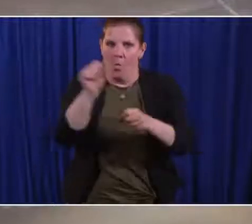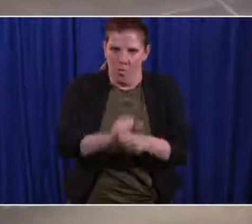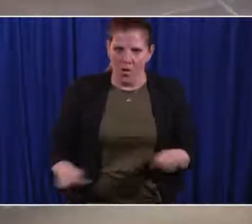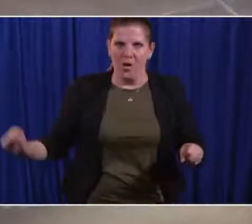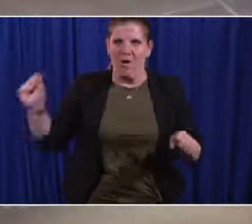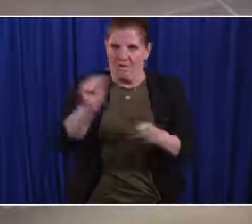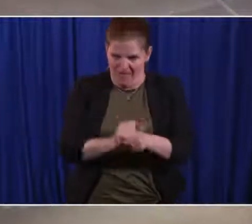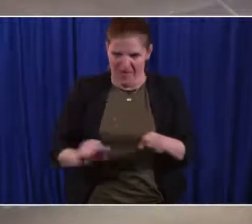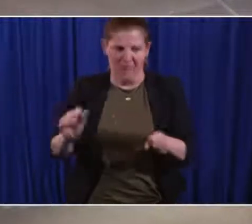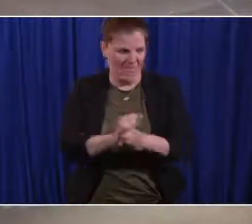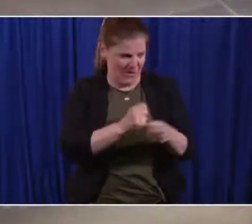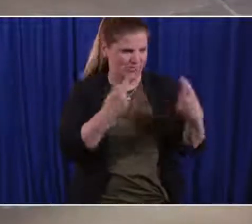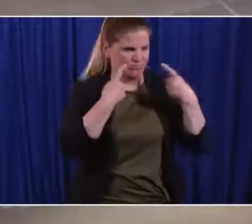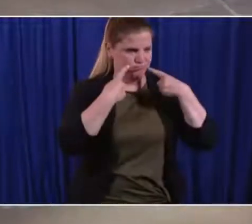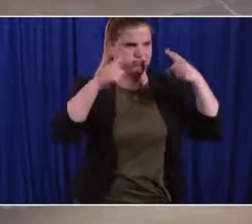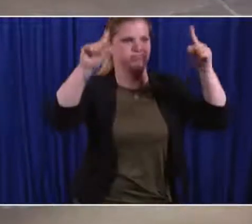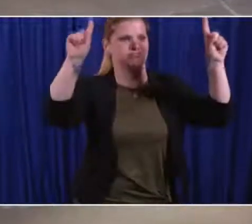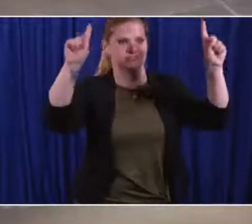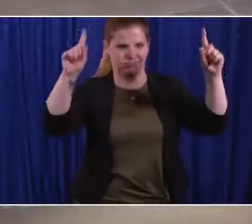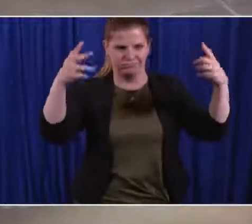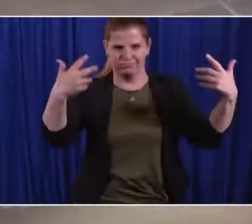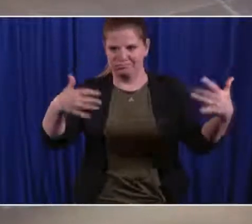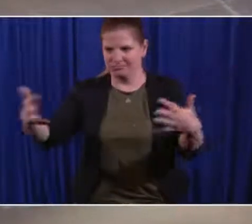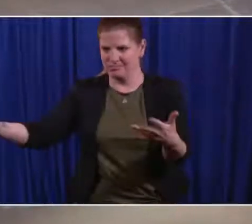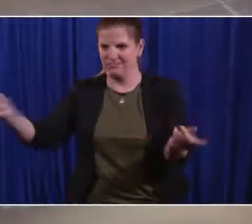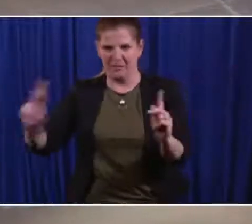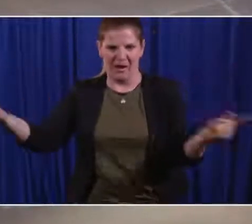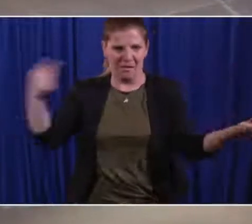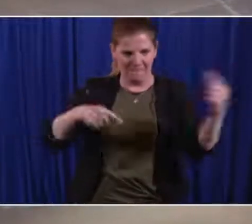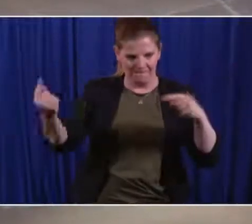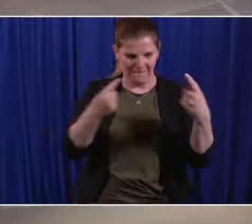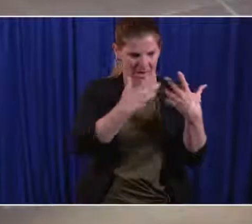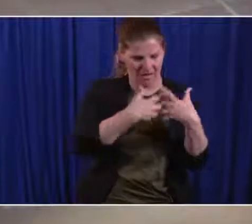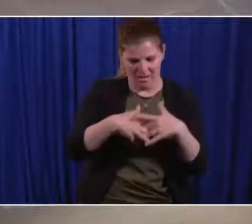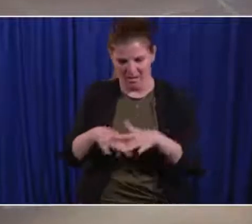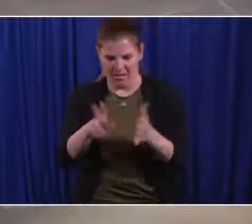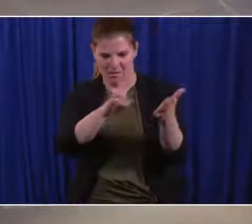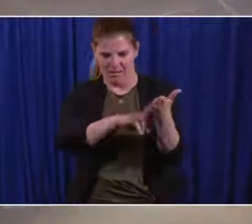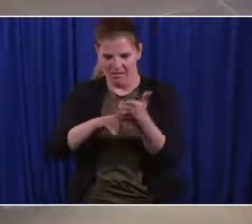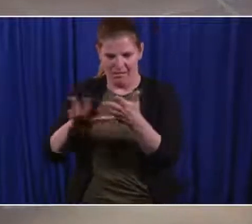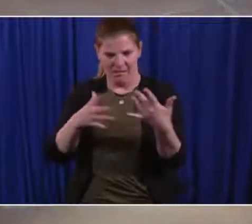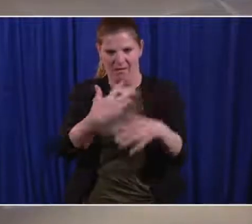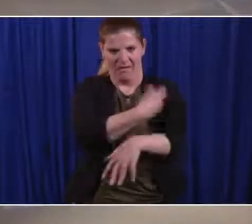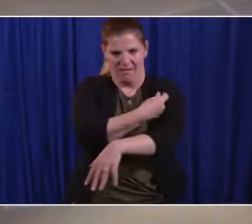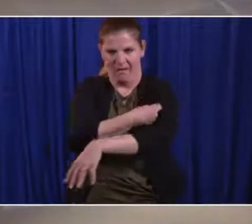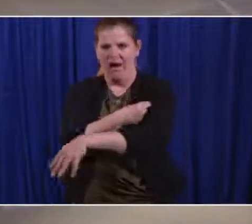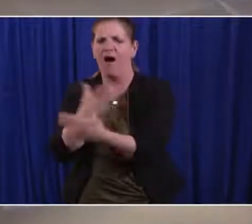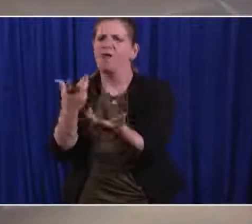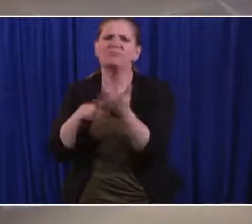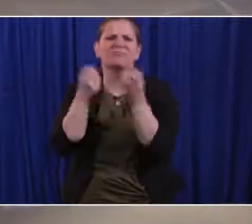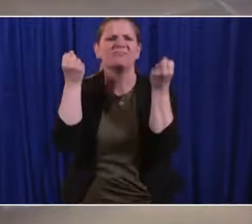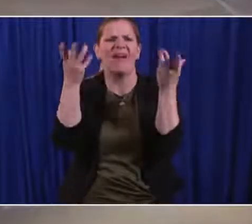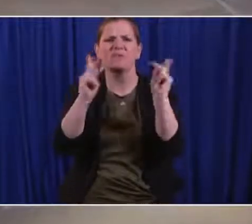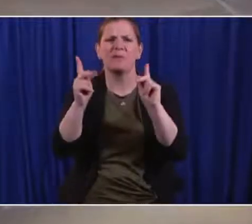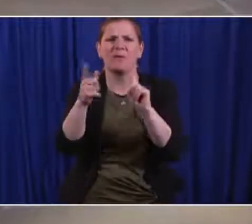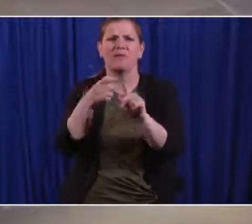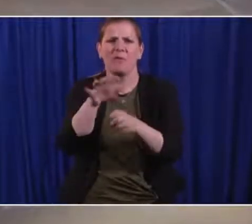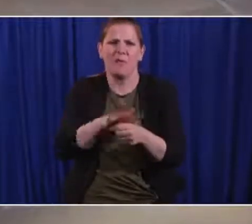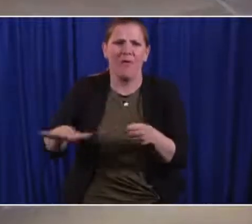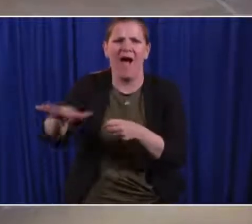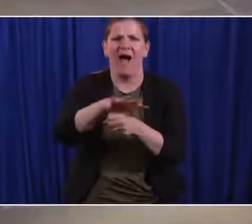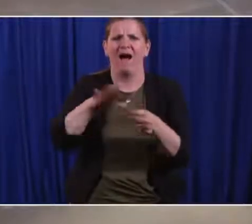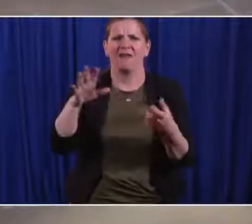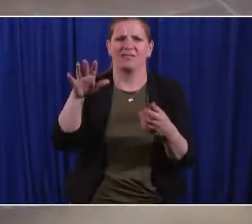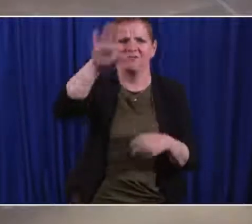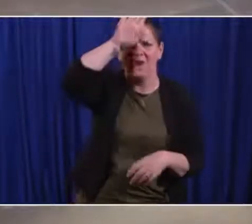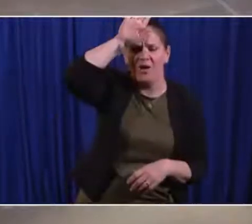involving folks and community members and volunteers from all over: the Cleveland Fire Department, the Department of Defense, the